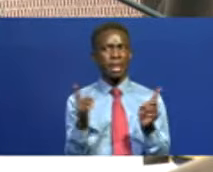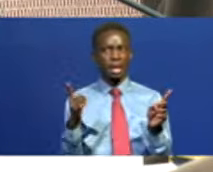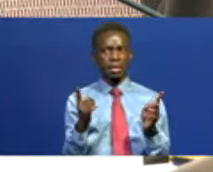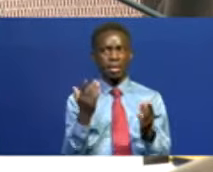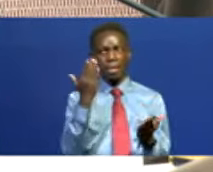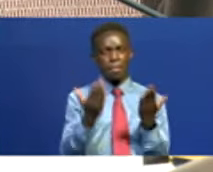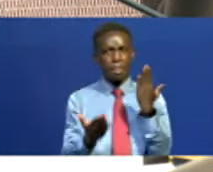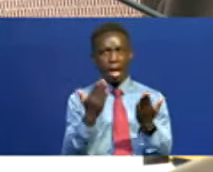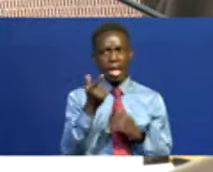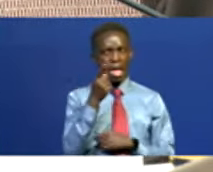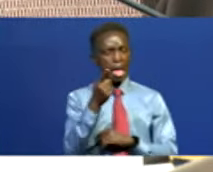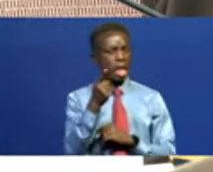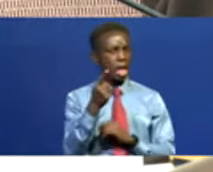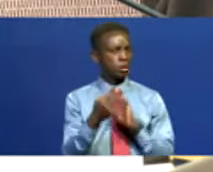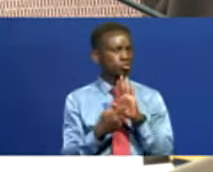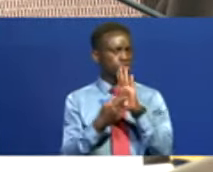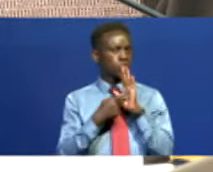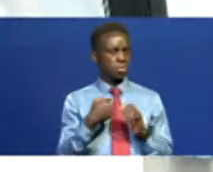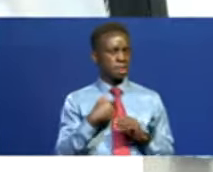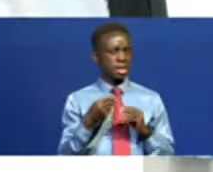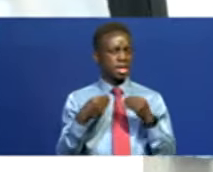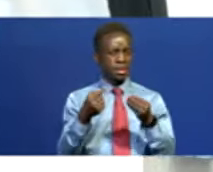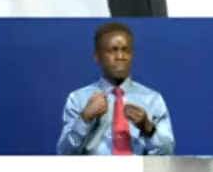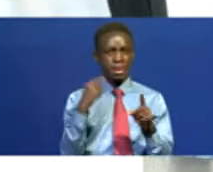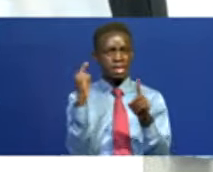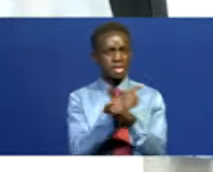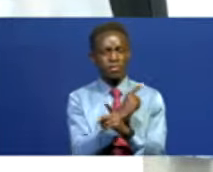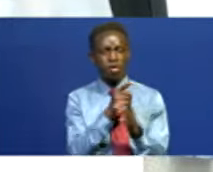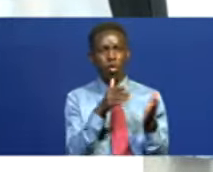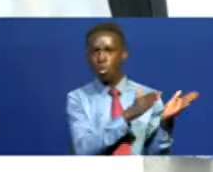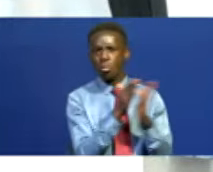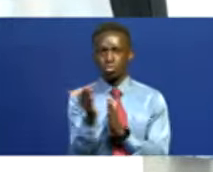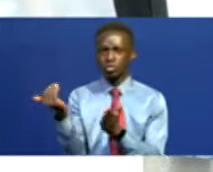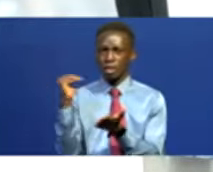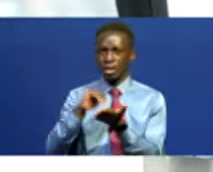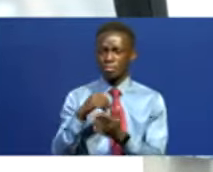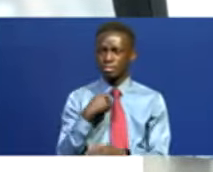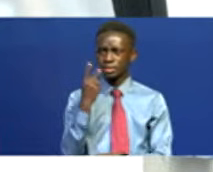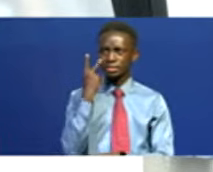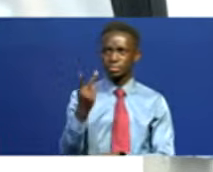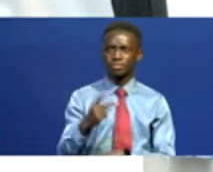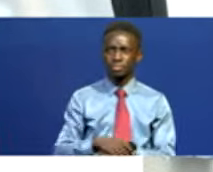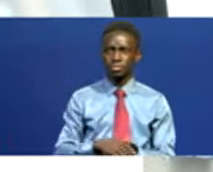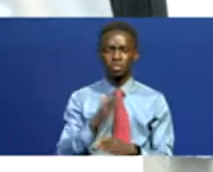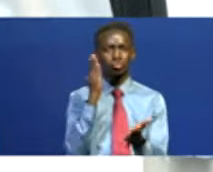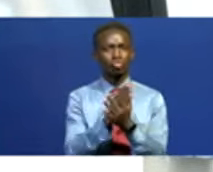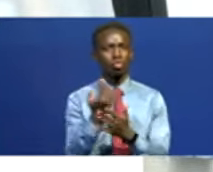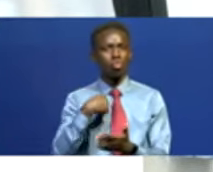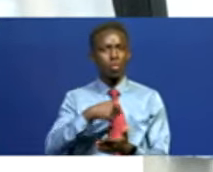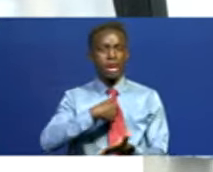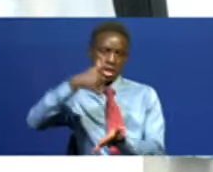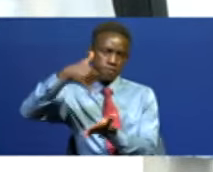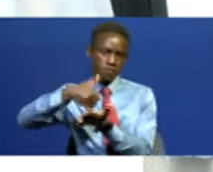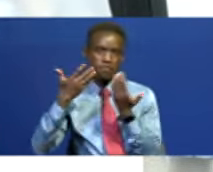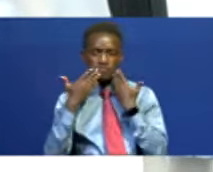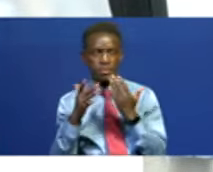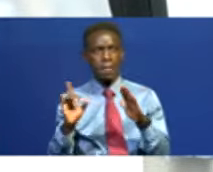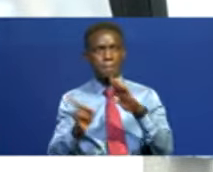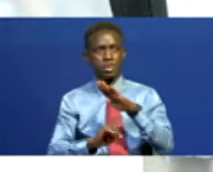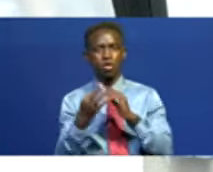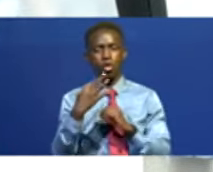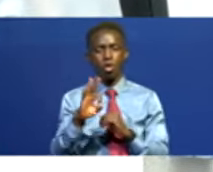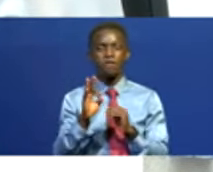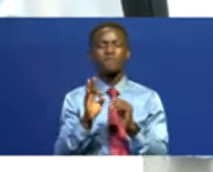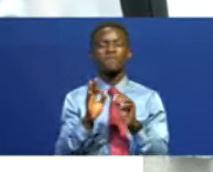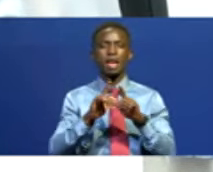it appears to me it gives a different perception now again. We've involved the Ministry of Lands, Public Works, to